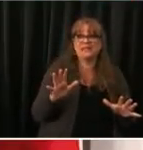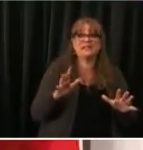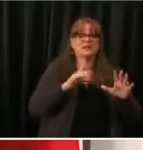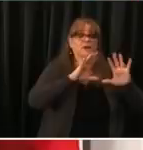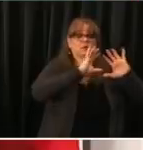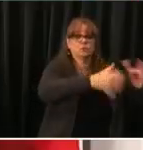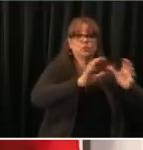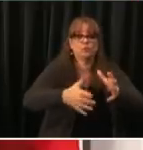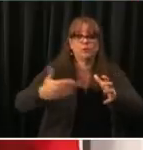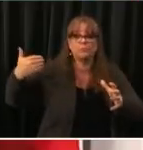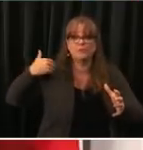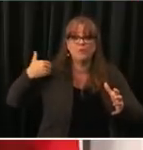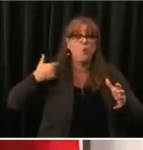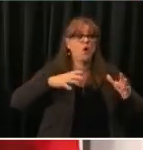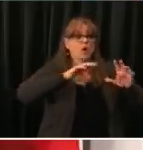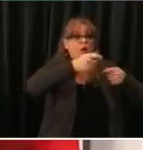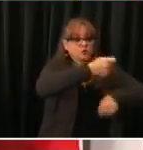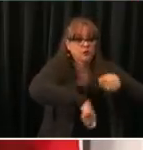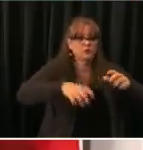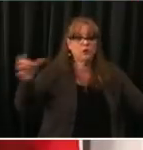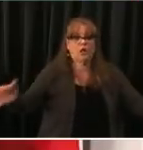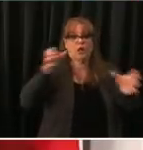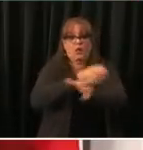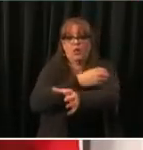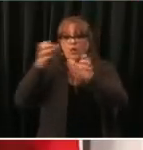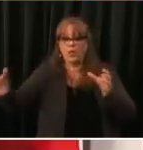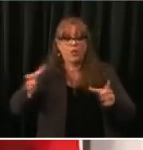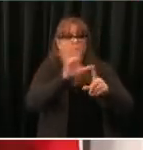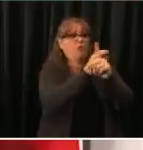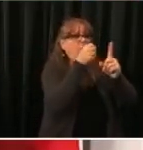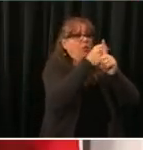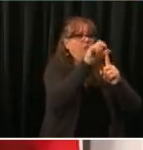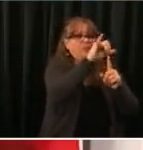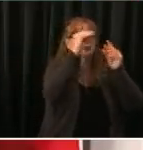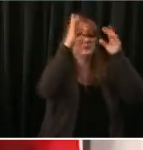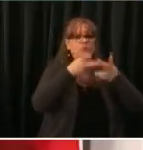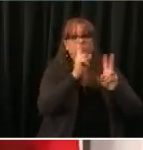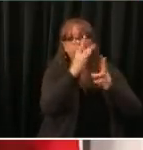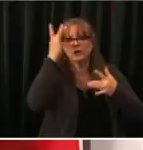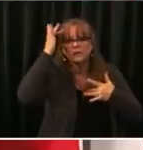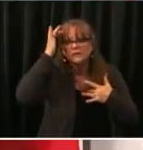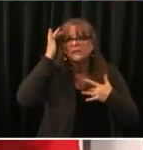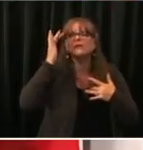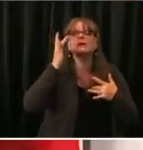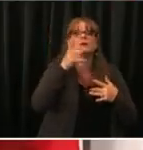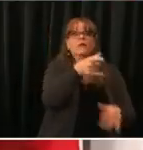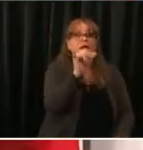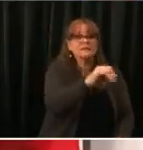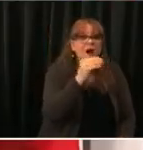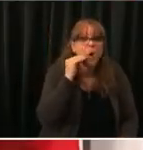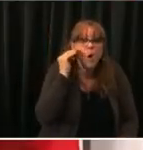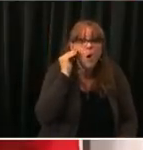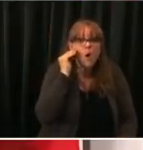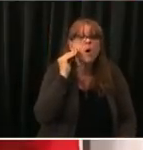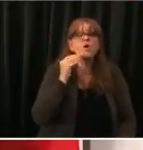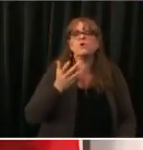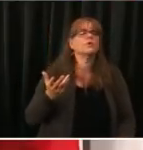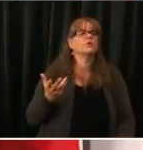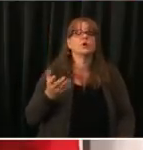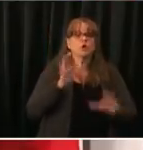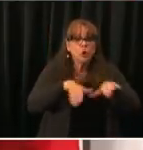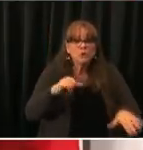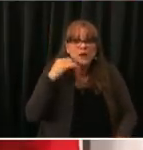the teacher would be out for 2 weeks along with that cohort, leaving 2 cohorts without a teacher. Now, the cohort